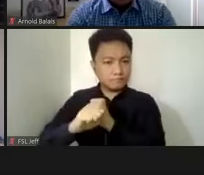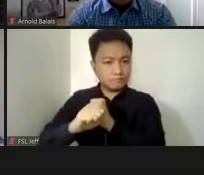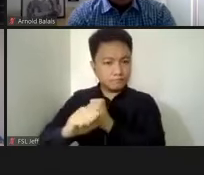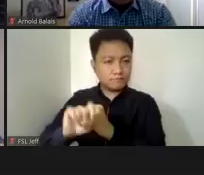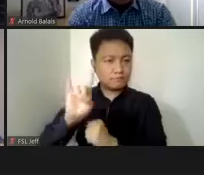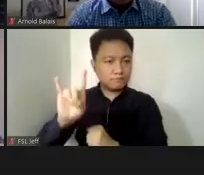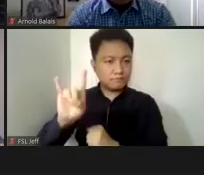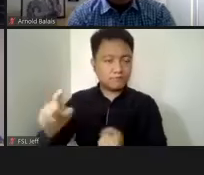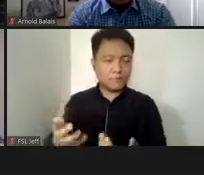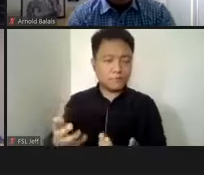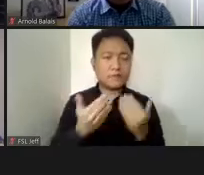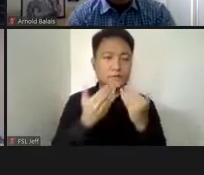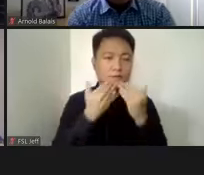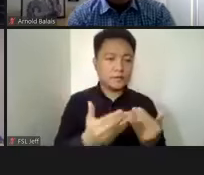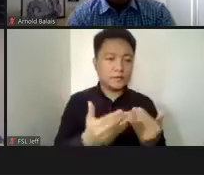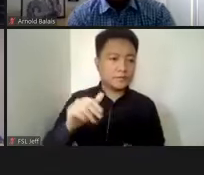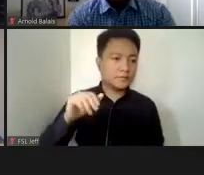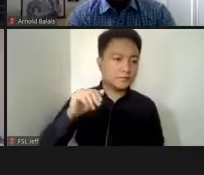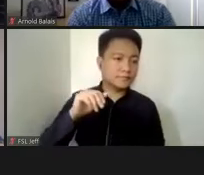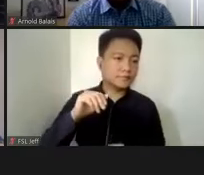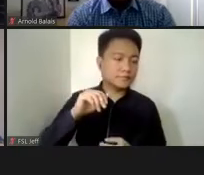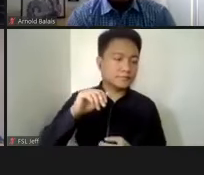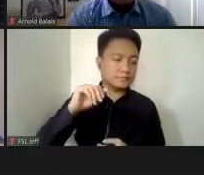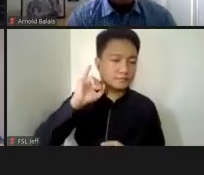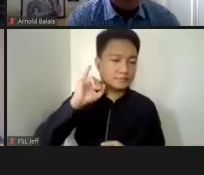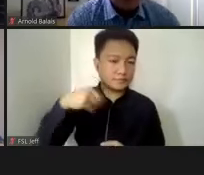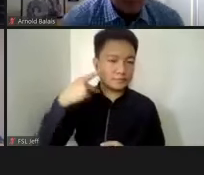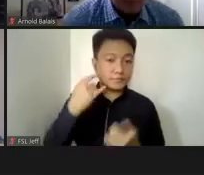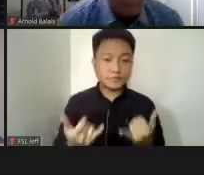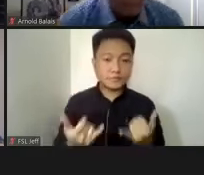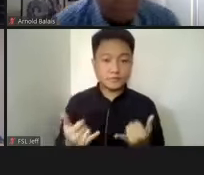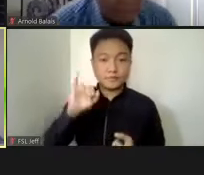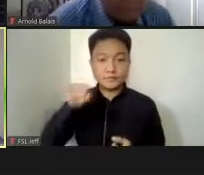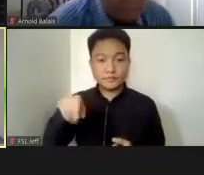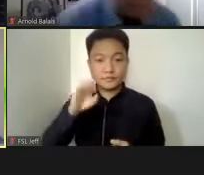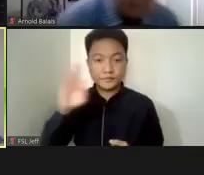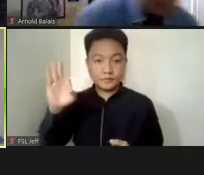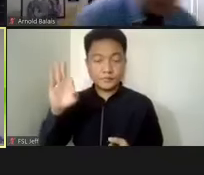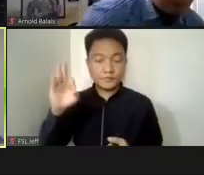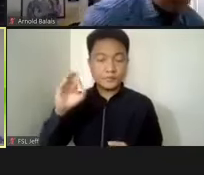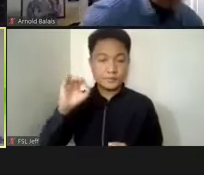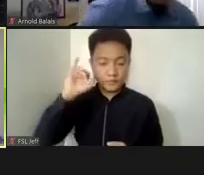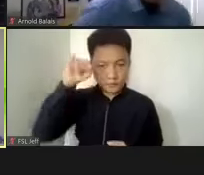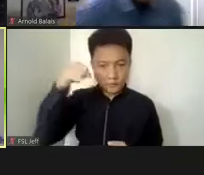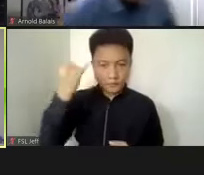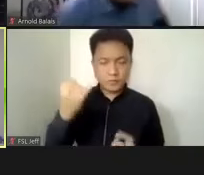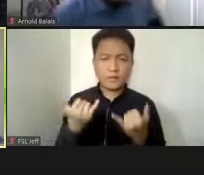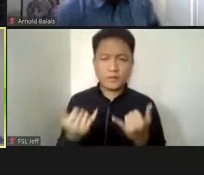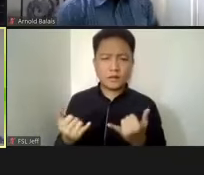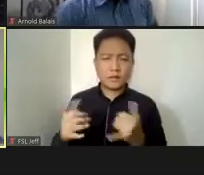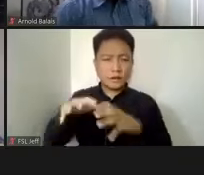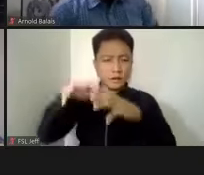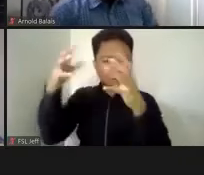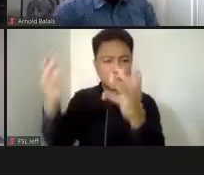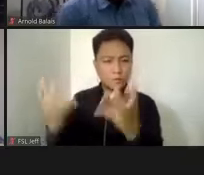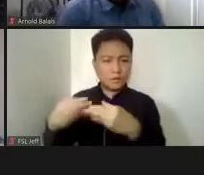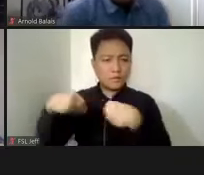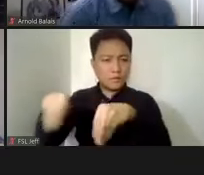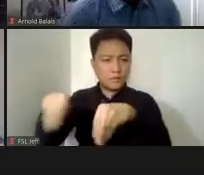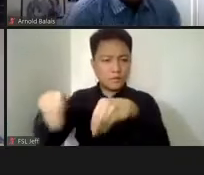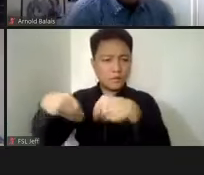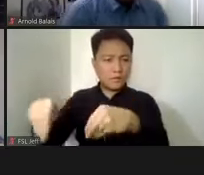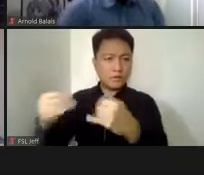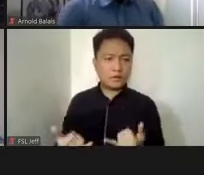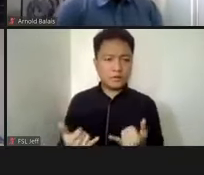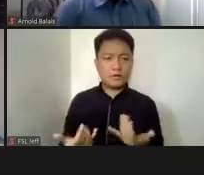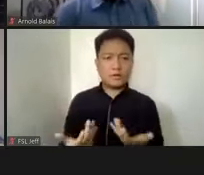world market, the price of renewables like wind and solar are dropping and becoming more affordable over the